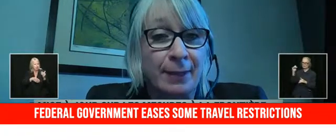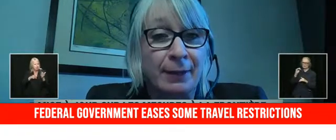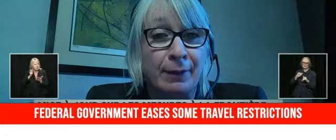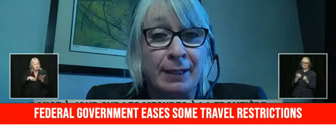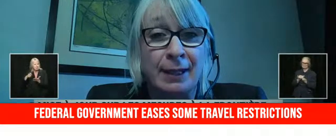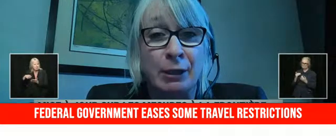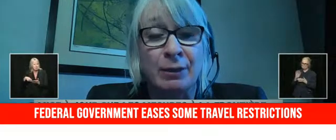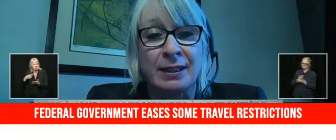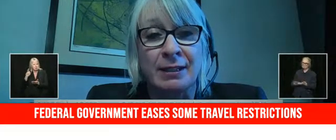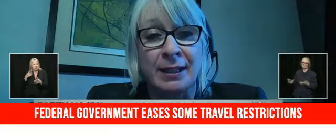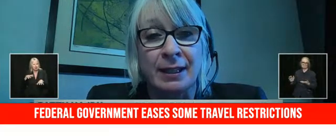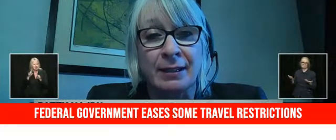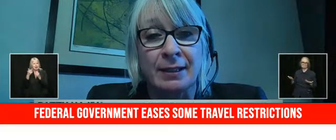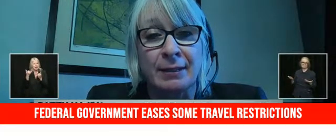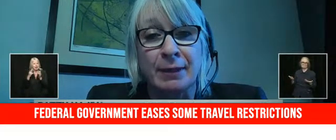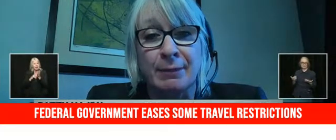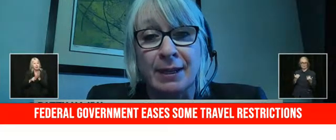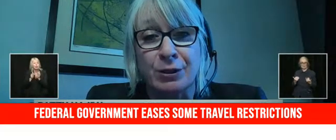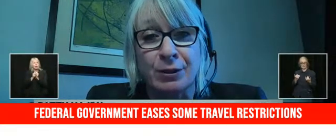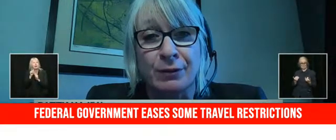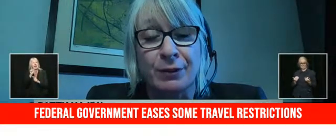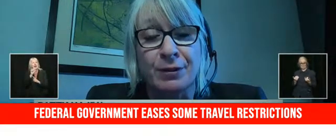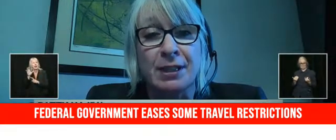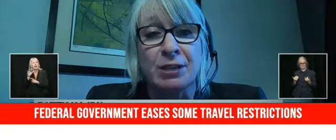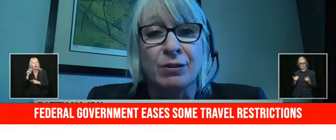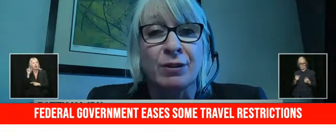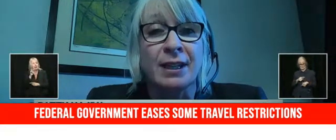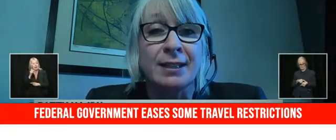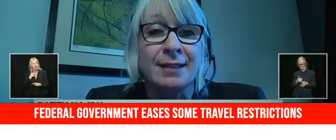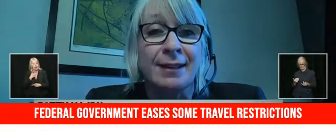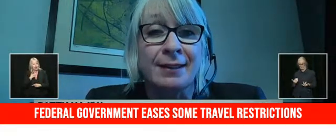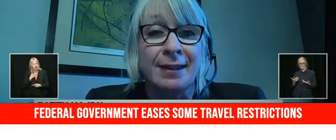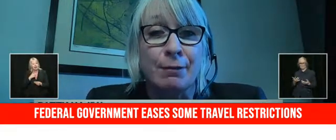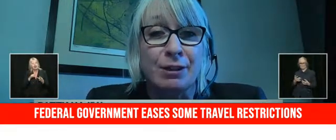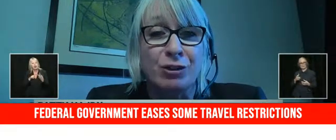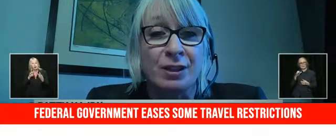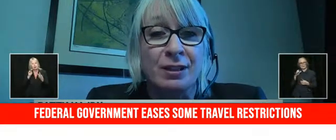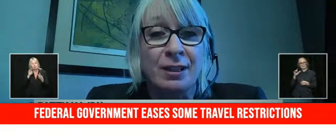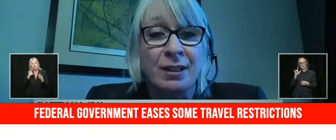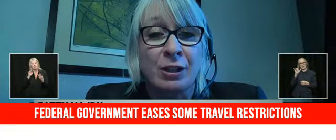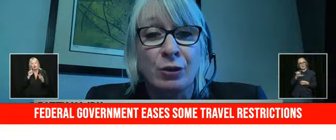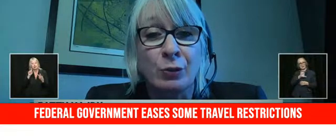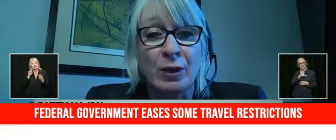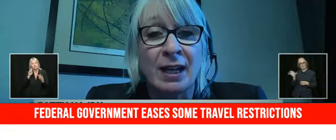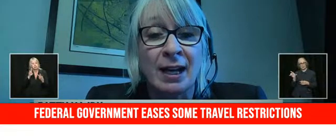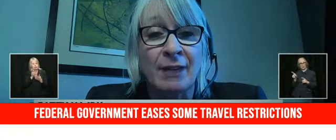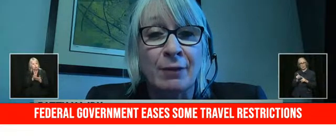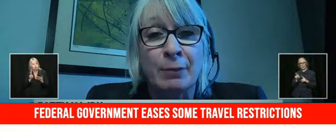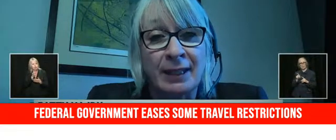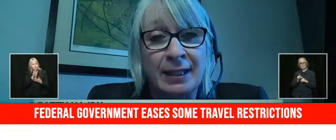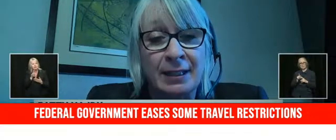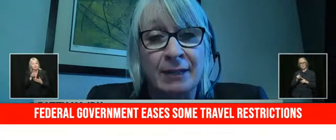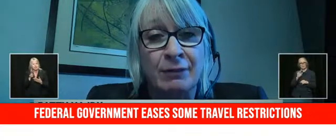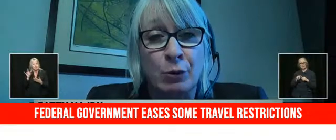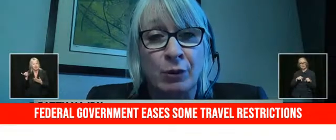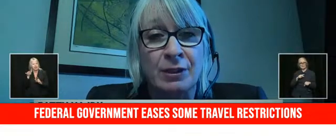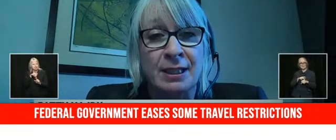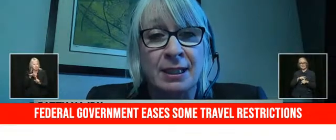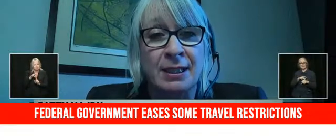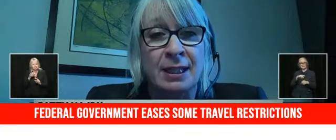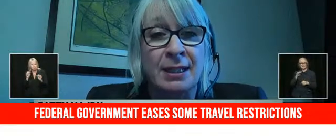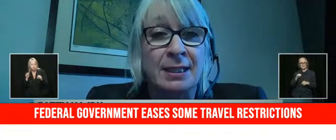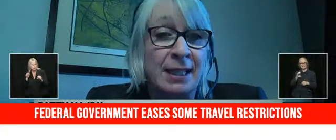One that's happening right now with Air Canada and McMaster University to look at exactly that question. Could we have a blend of